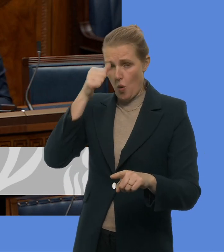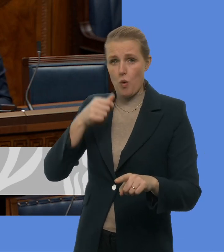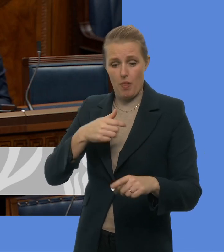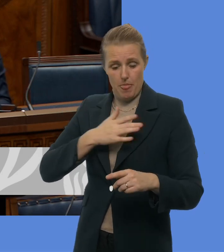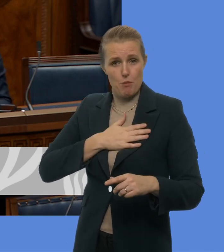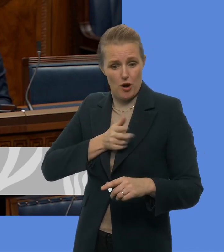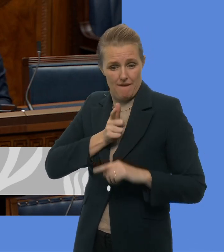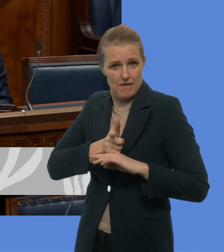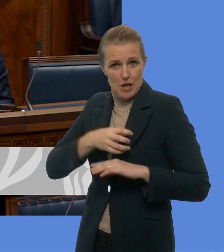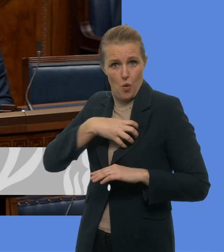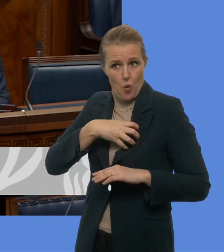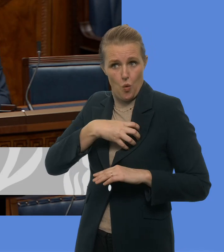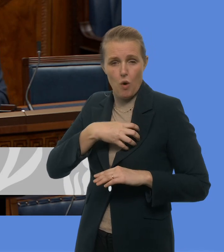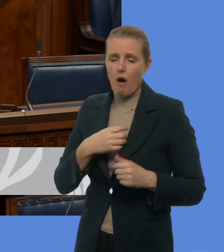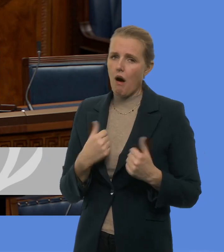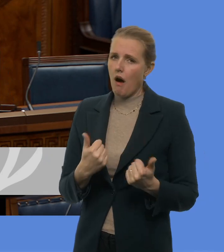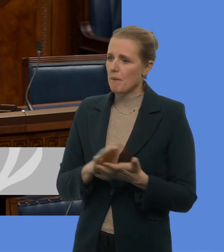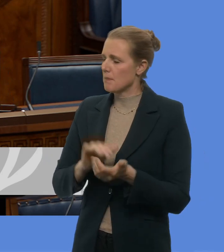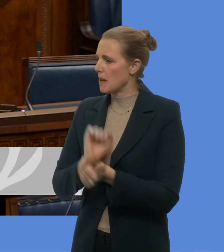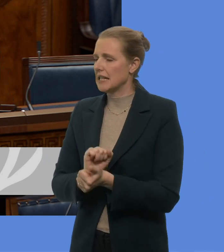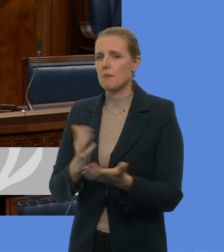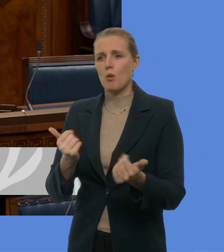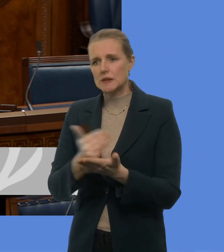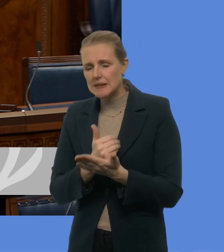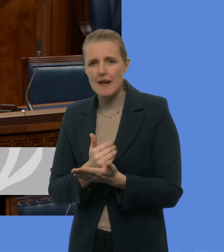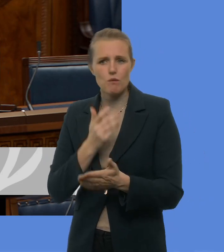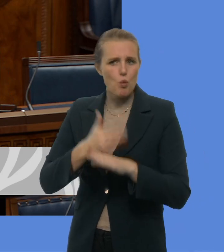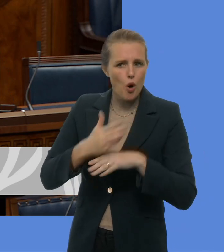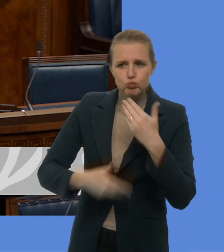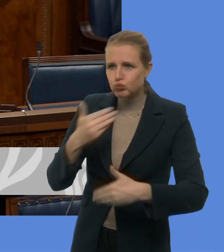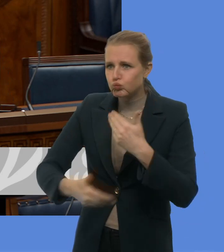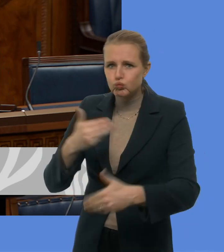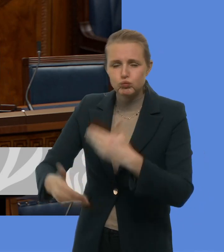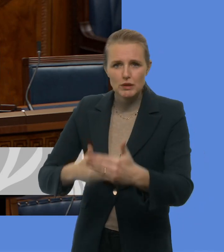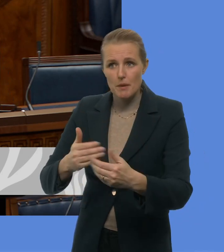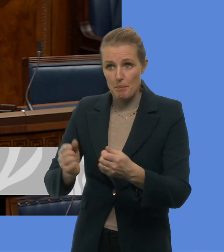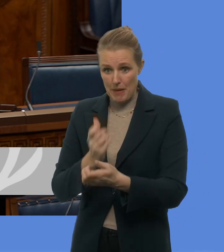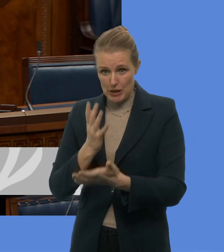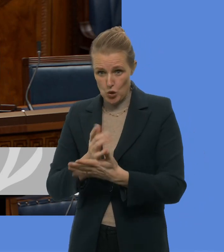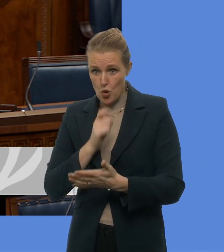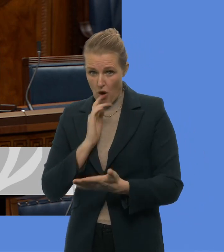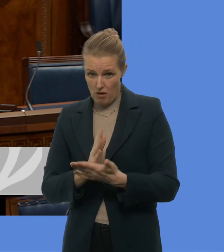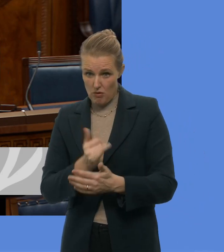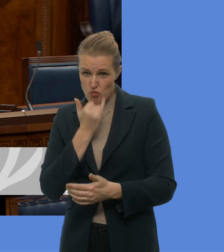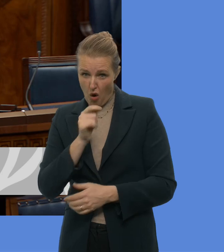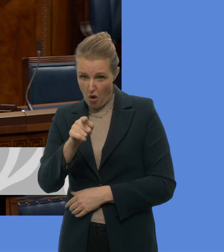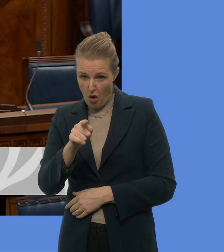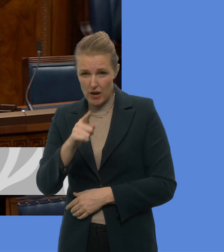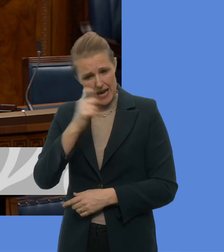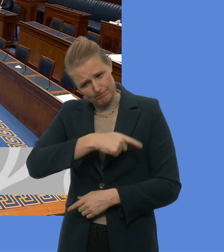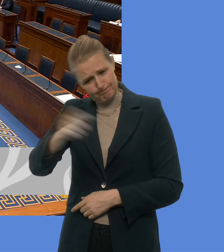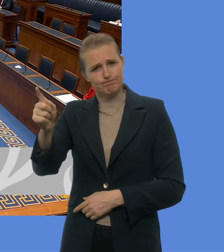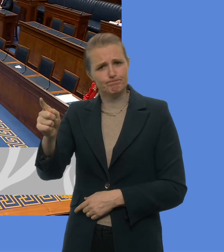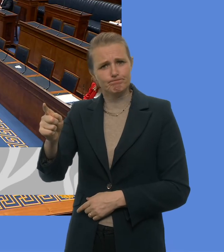in terms of the police's ability to do their job and bring those who are wrongdoers to the right